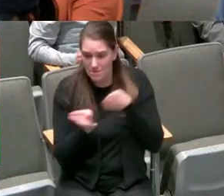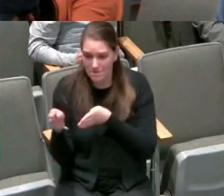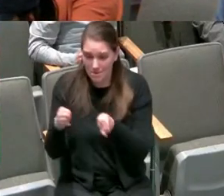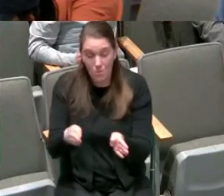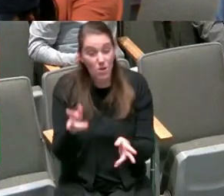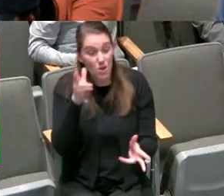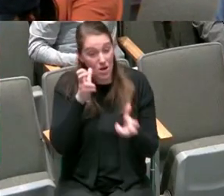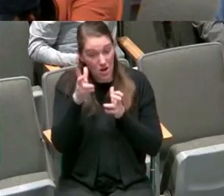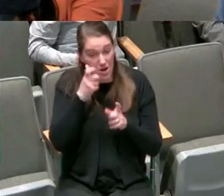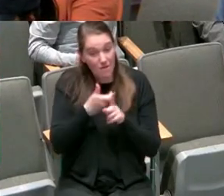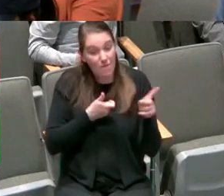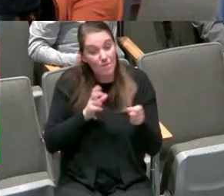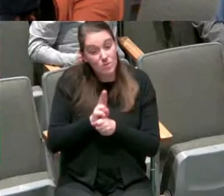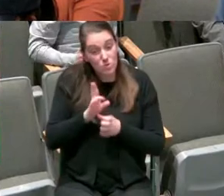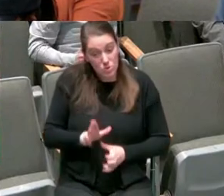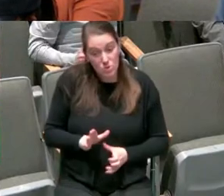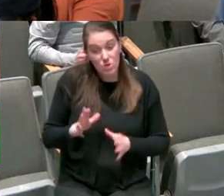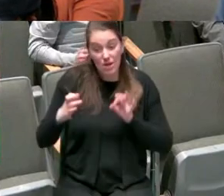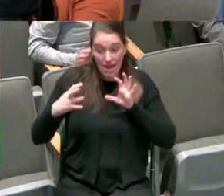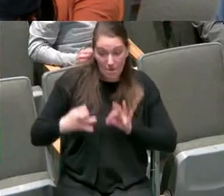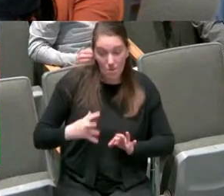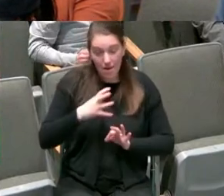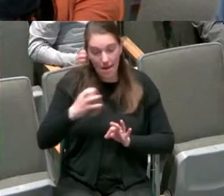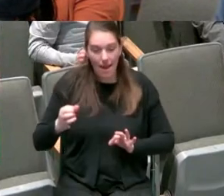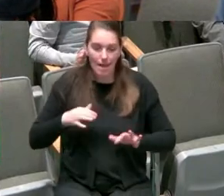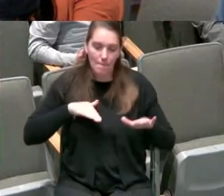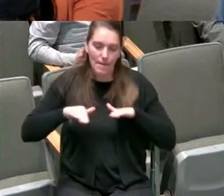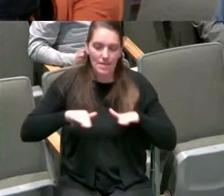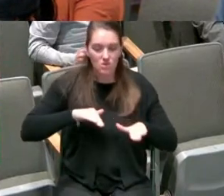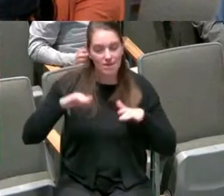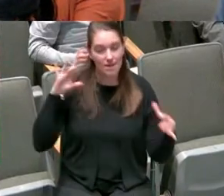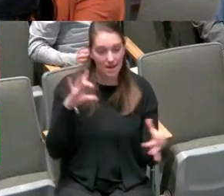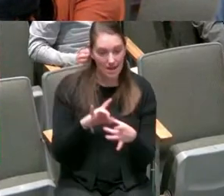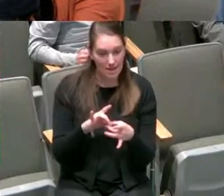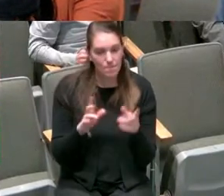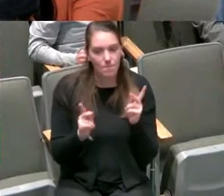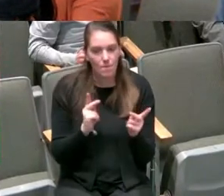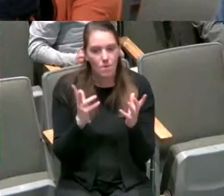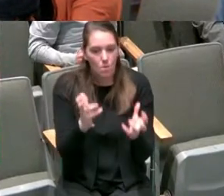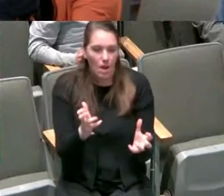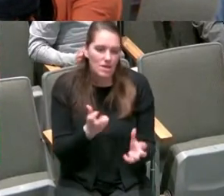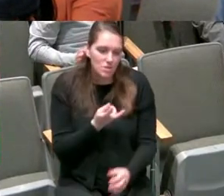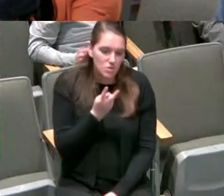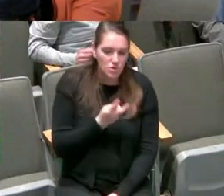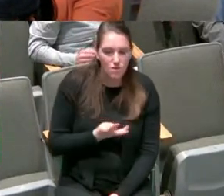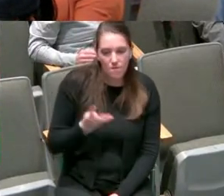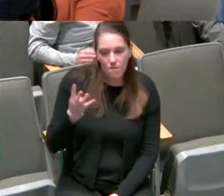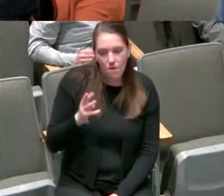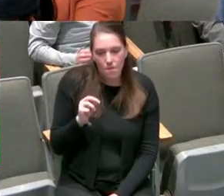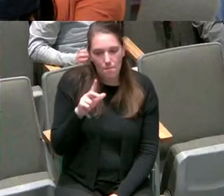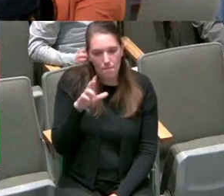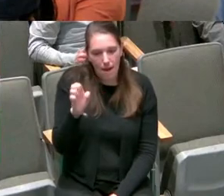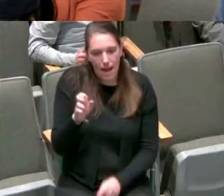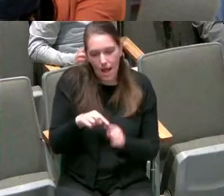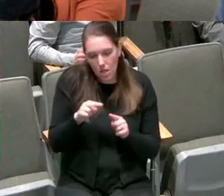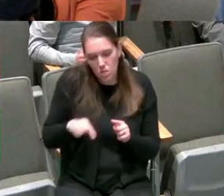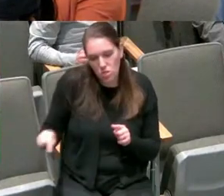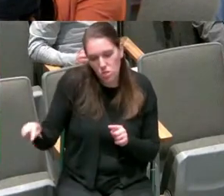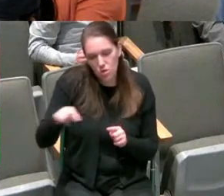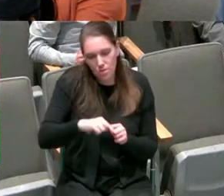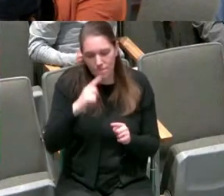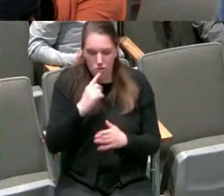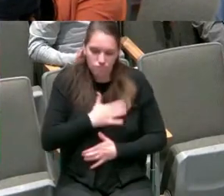our user input and our our pedestrian connectivity survey that people are looking for two to Four Mile Loops ideally for for recreational